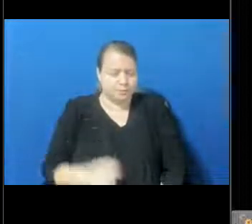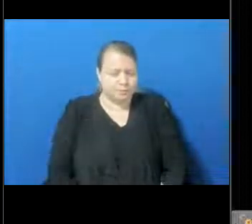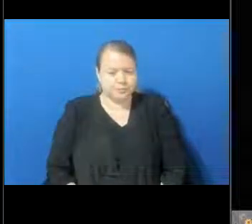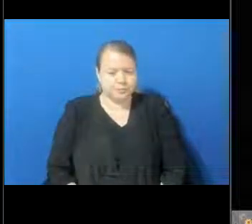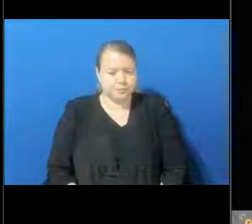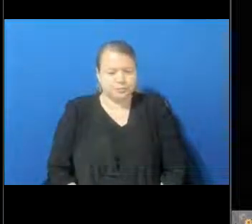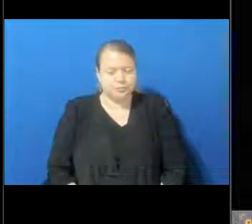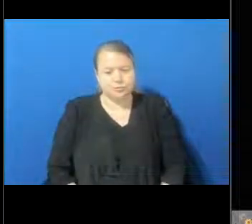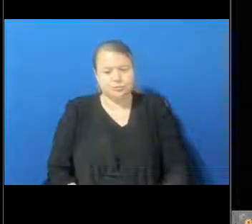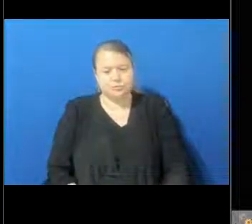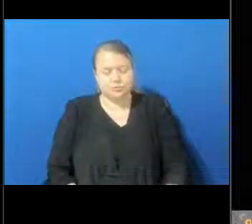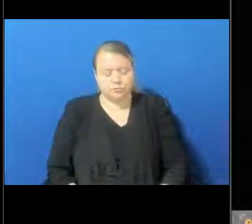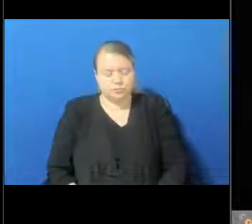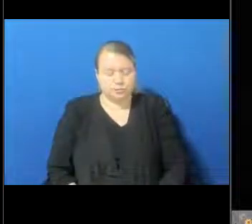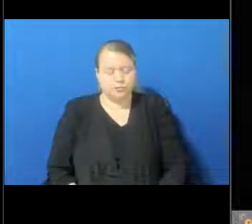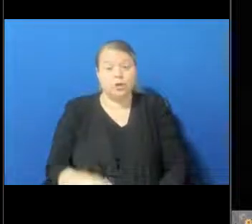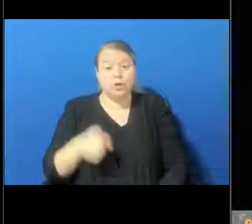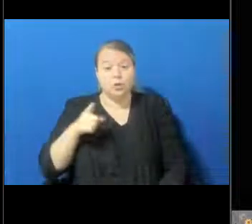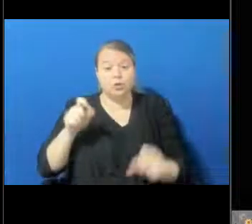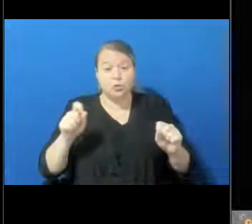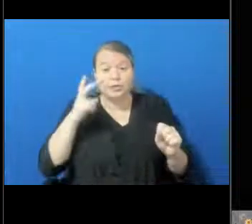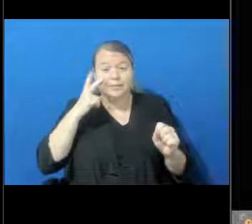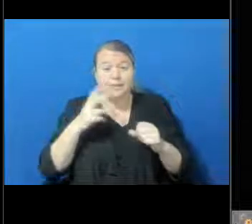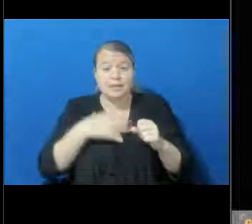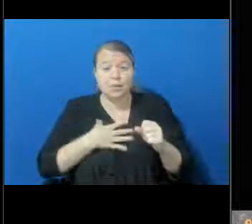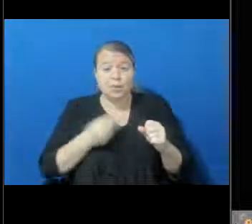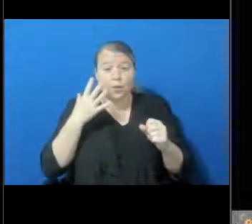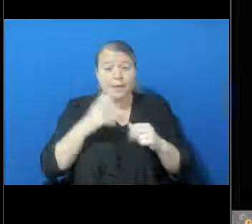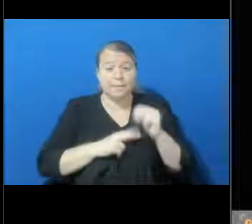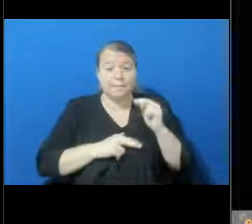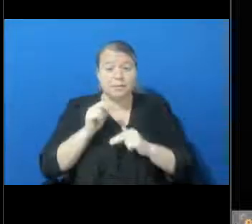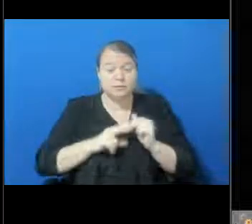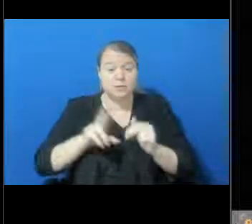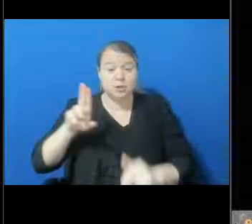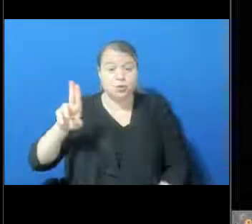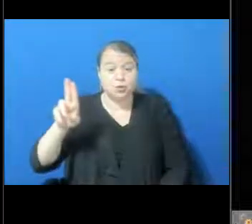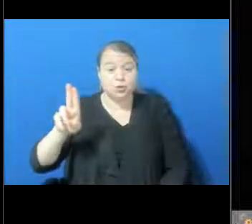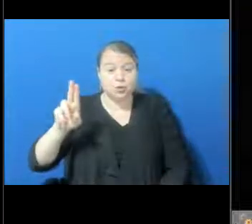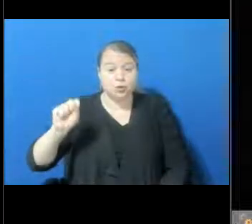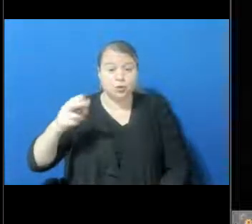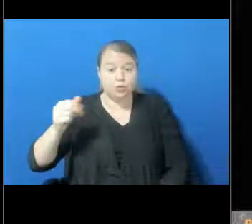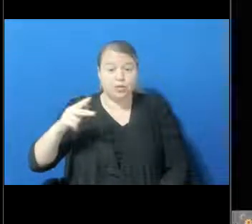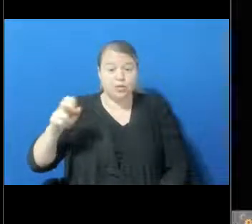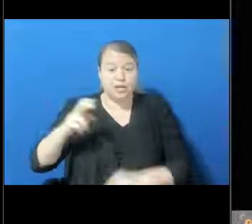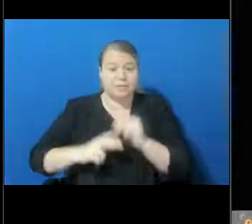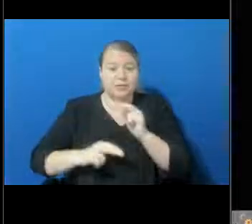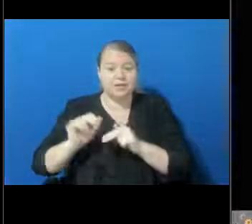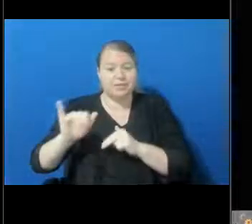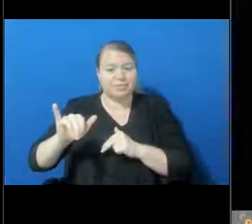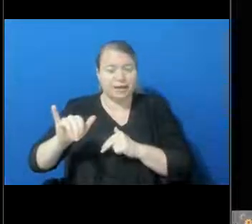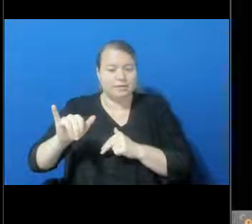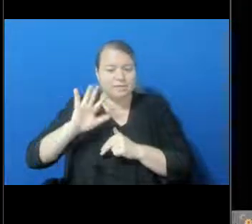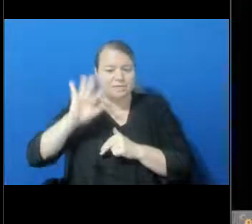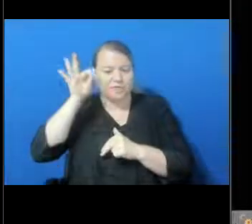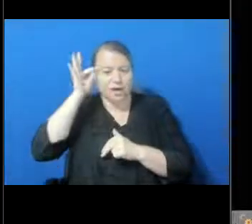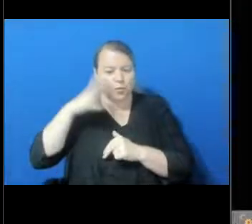As you can see, there is that white building, which is a U-shaped building that is also a federal occupant of that